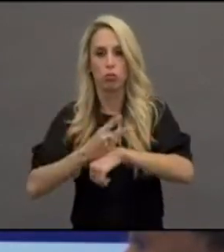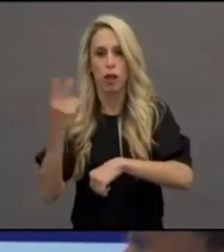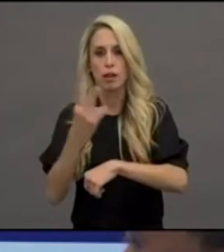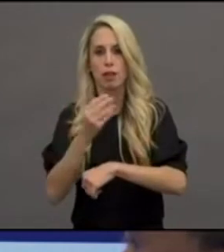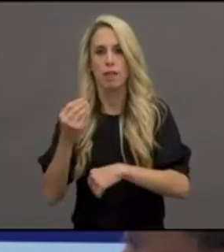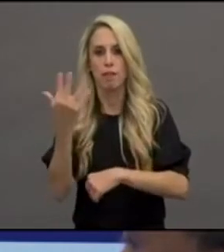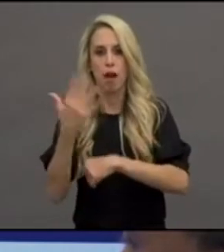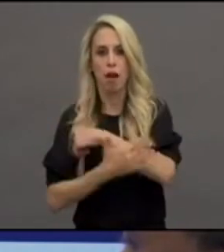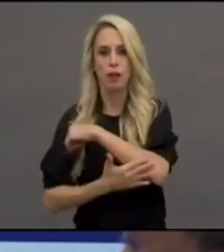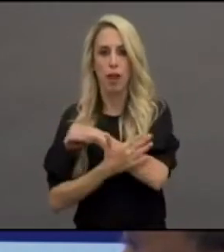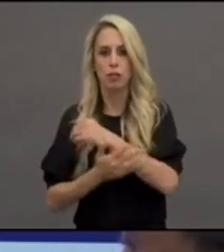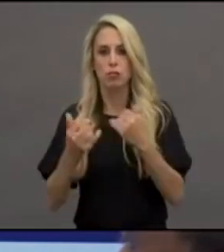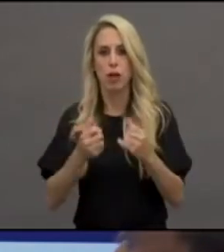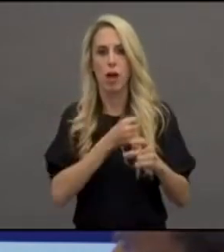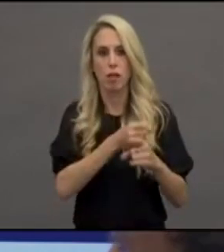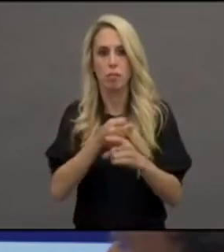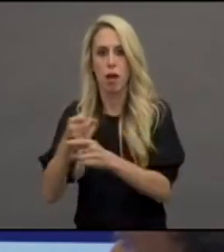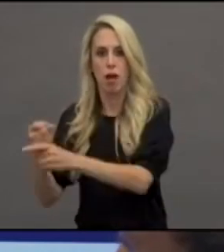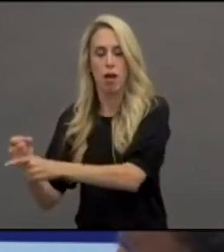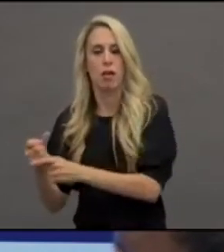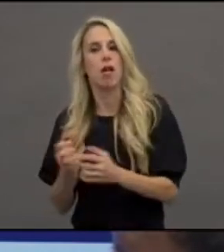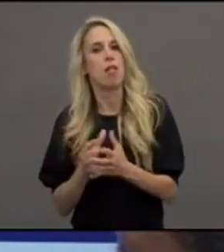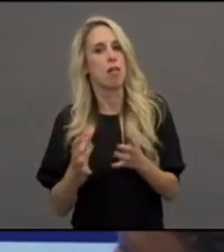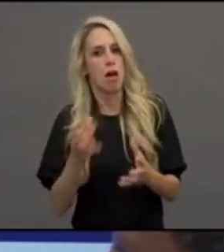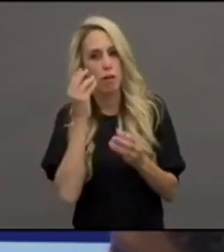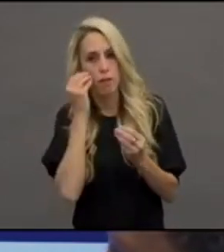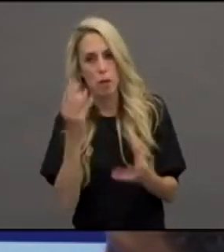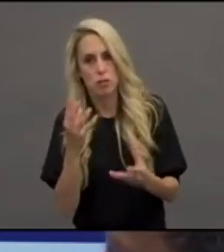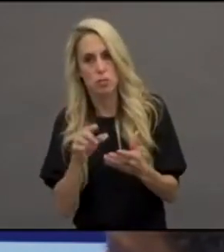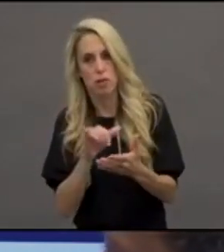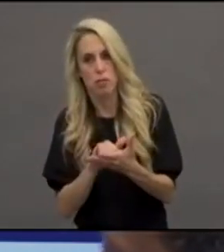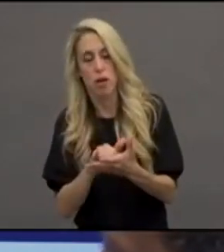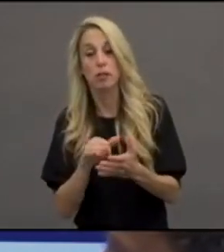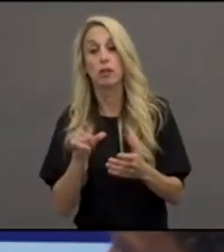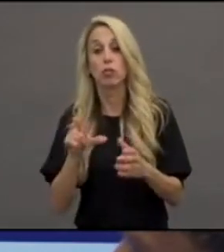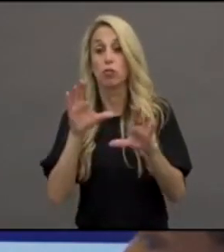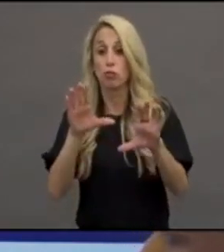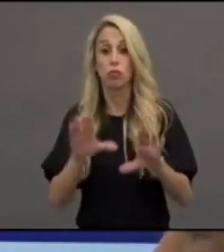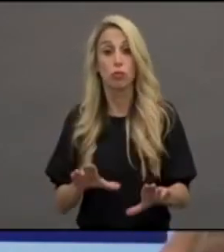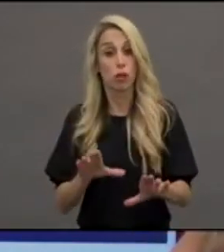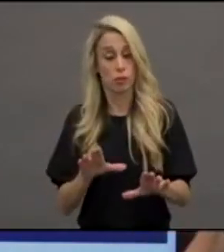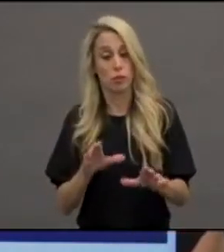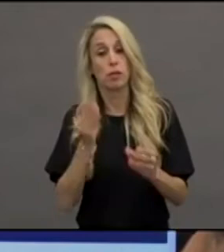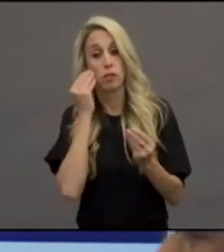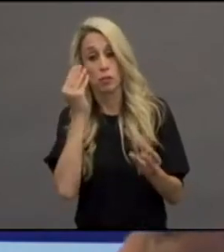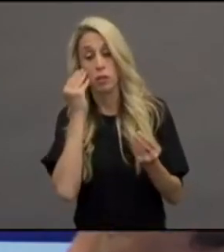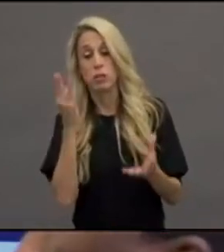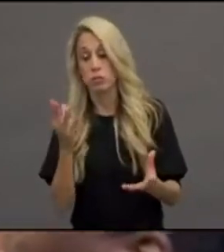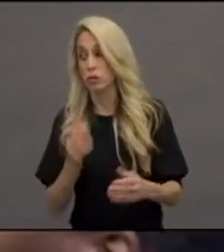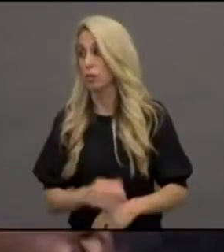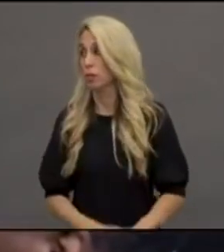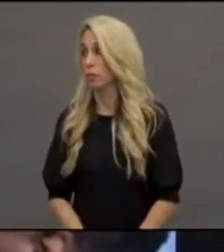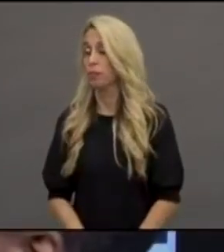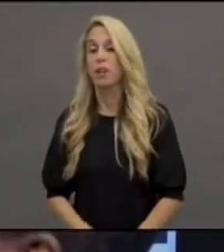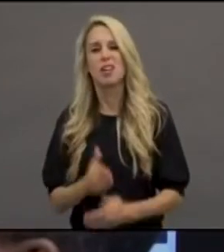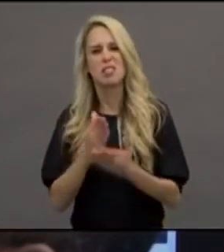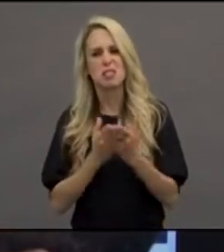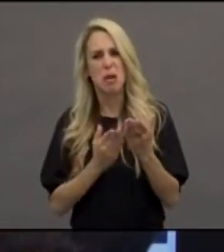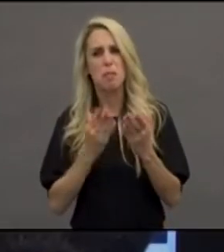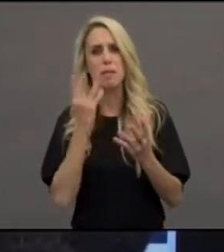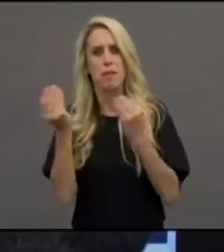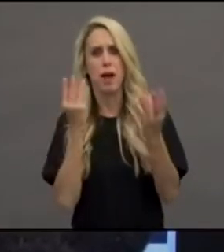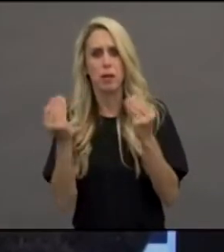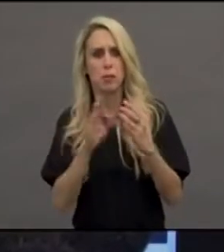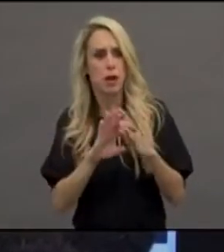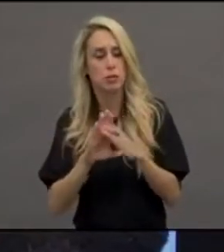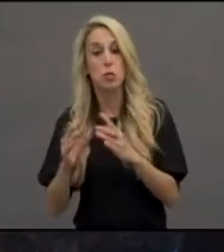counties are being affected. So a lot of information here. This is a great resource. Some of those evacuations,